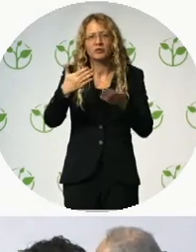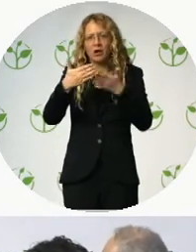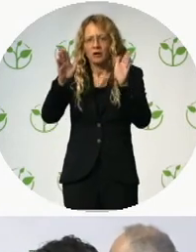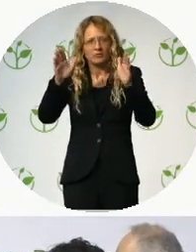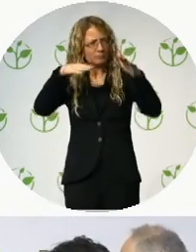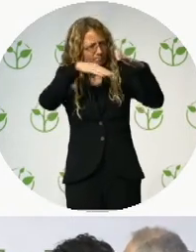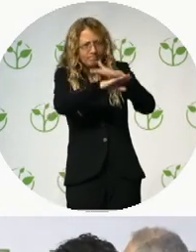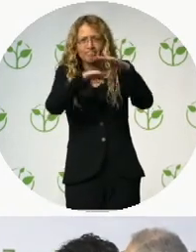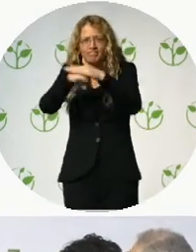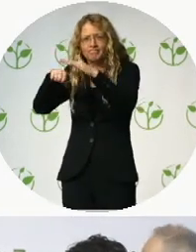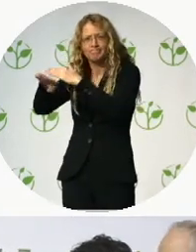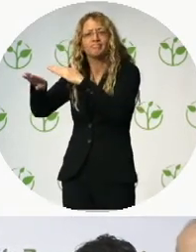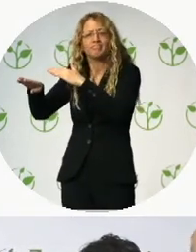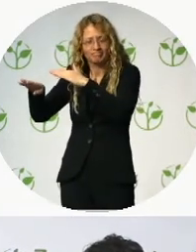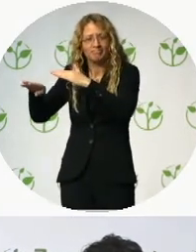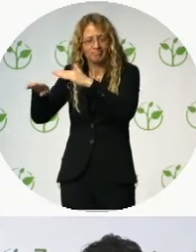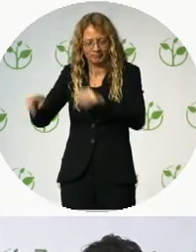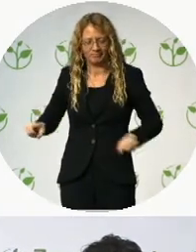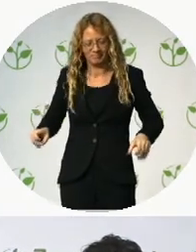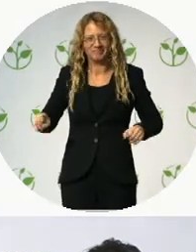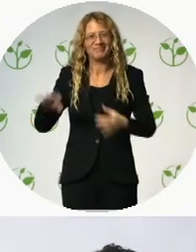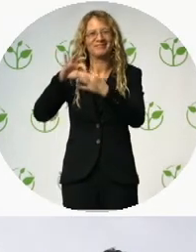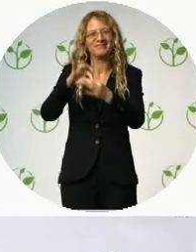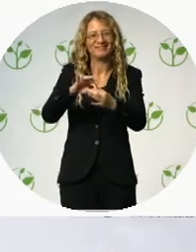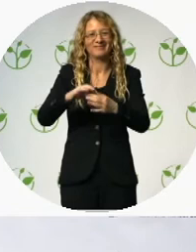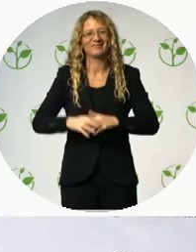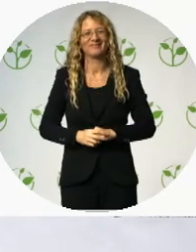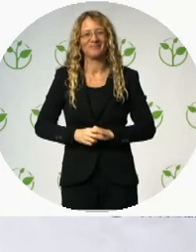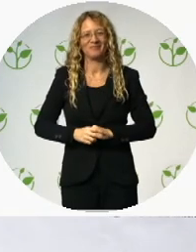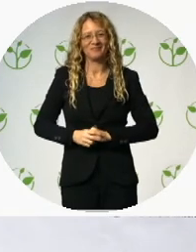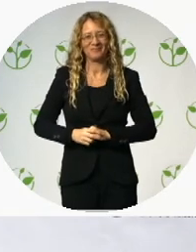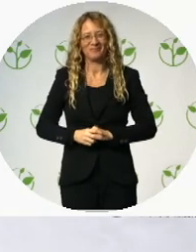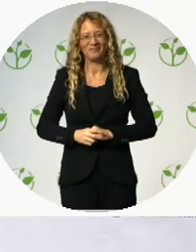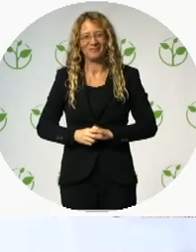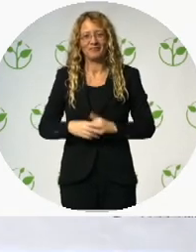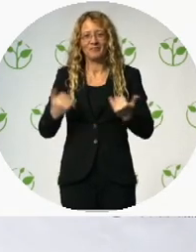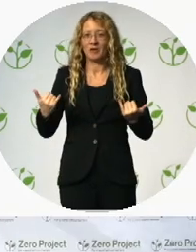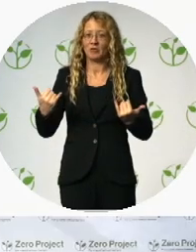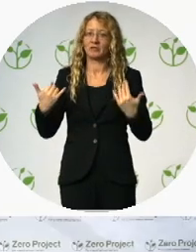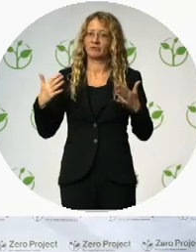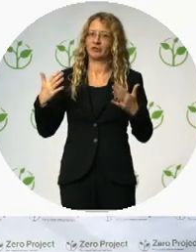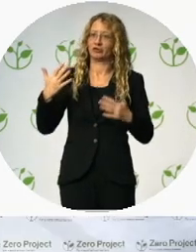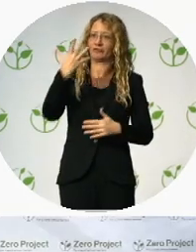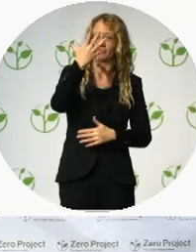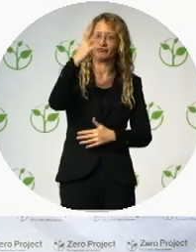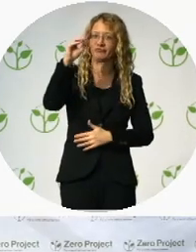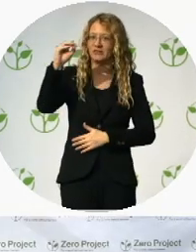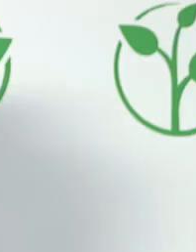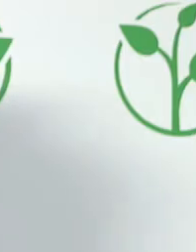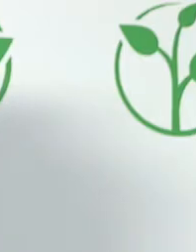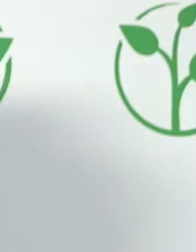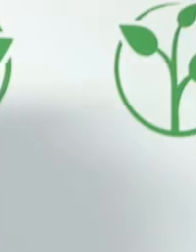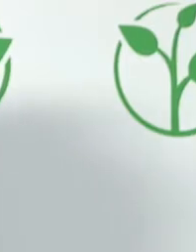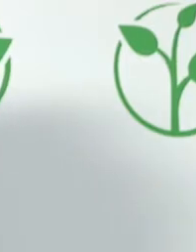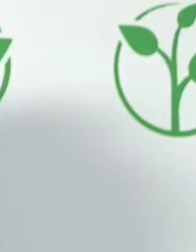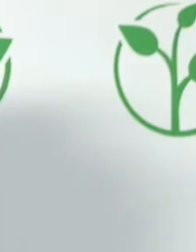and inclusion in 2012. And since then, more than 50 locations have been adapted. My